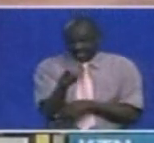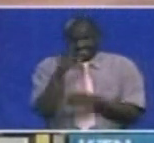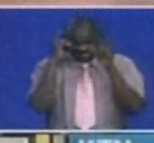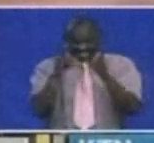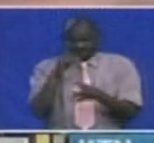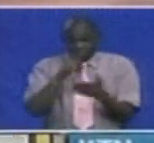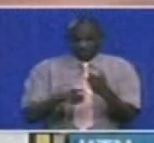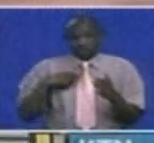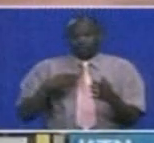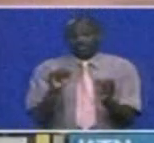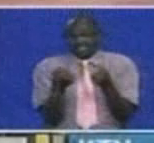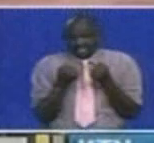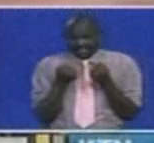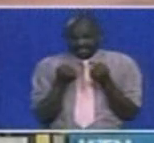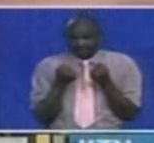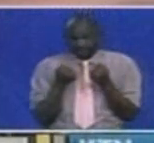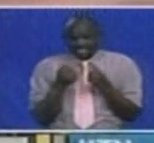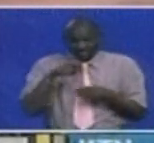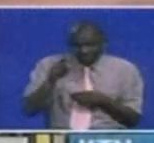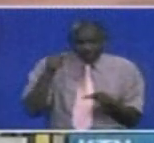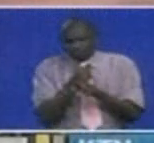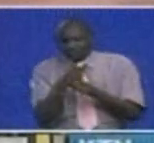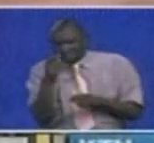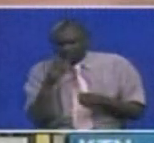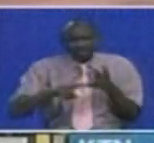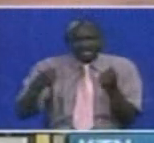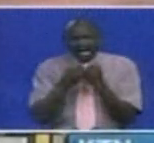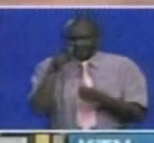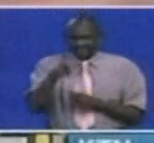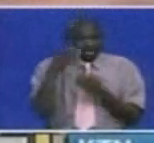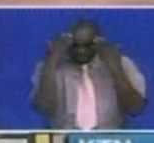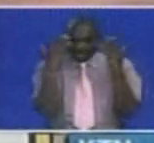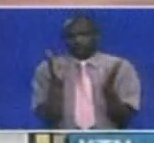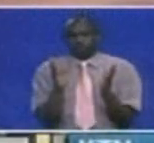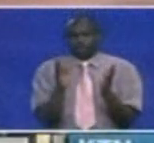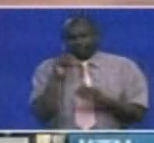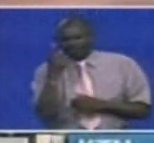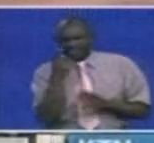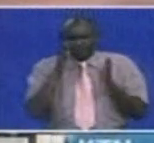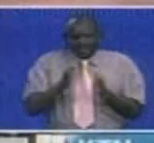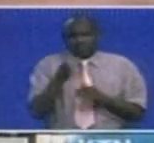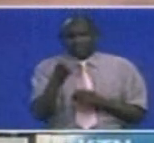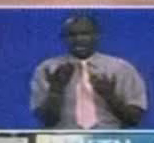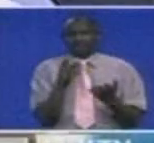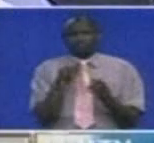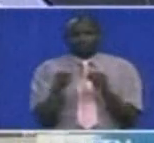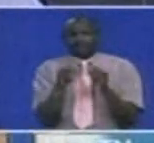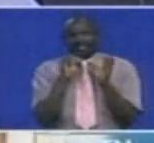decided to go and rescue because they could not tell what had actually happened to the first inmate.